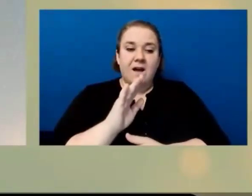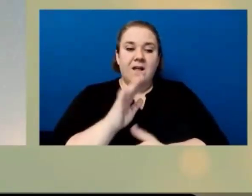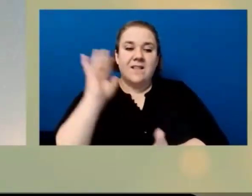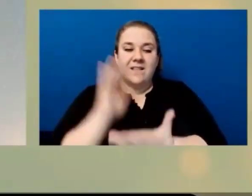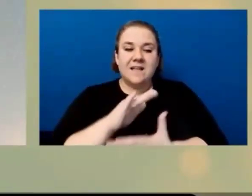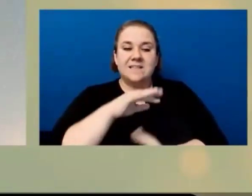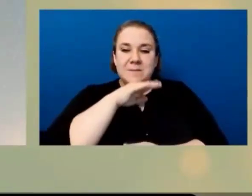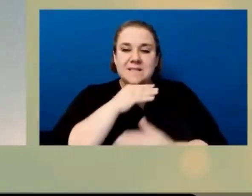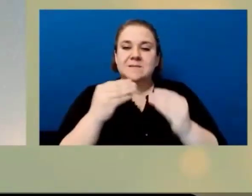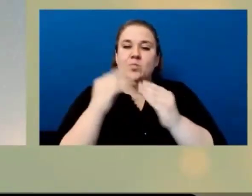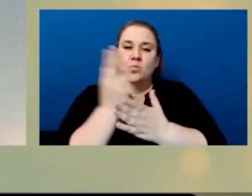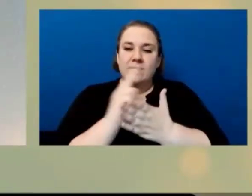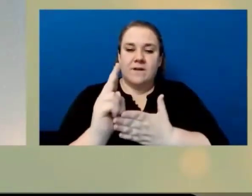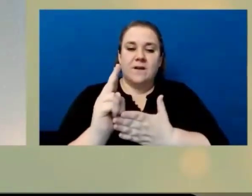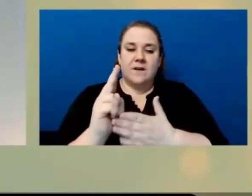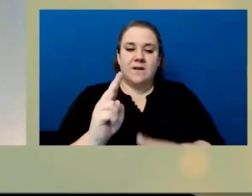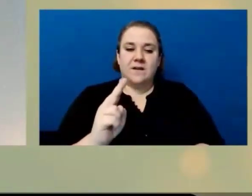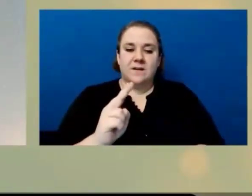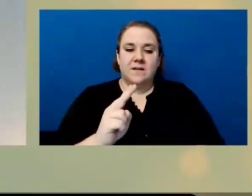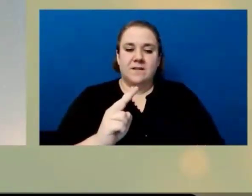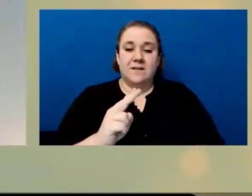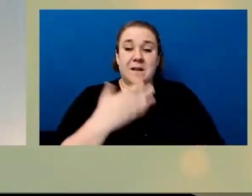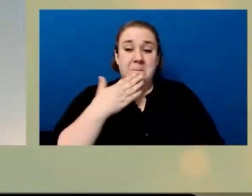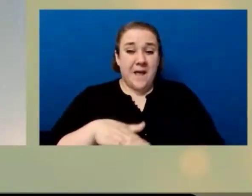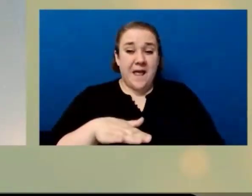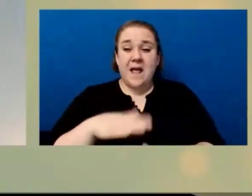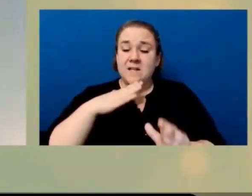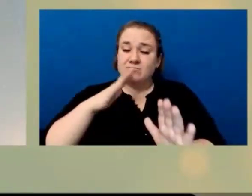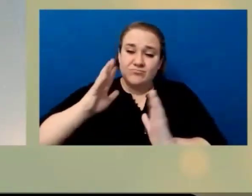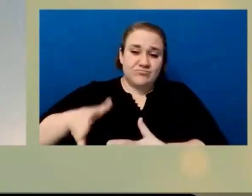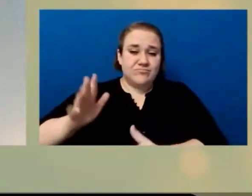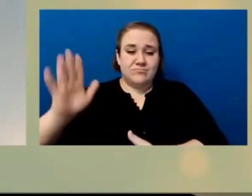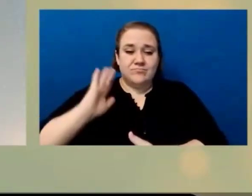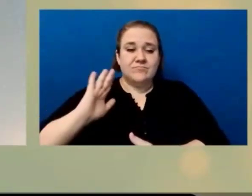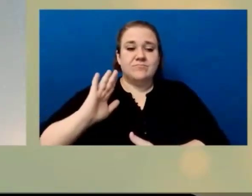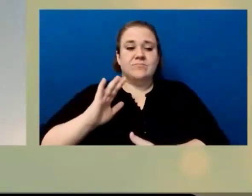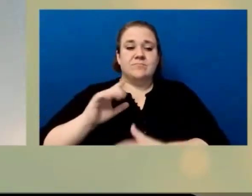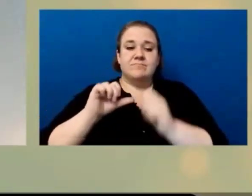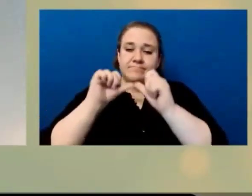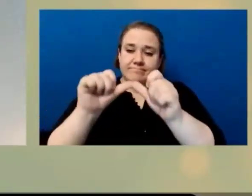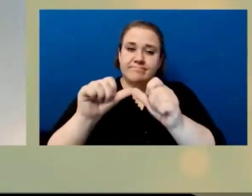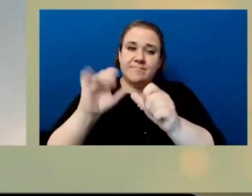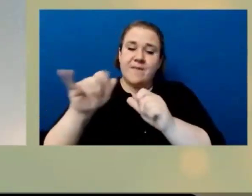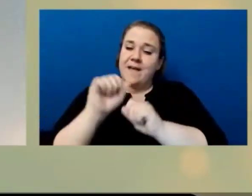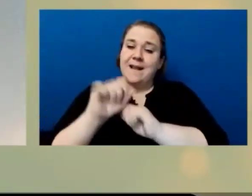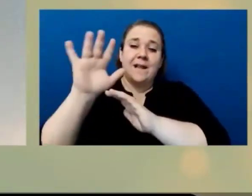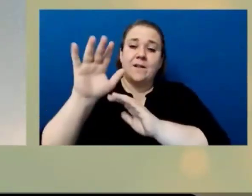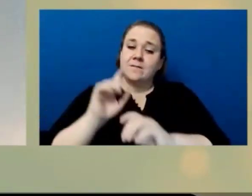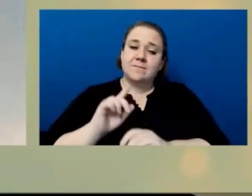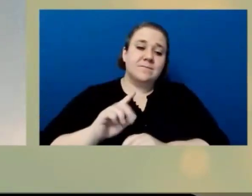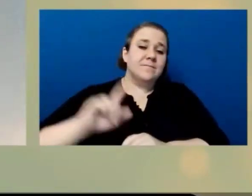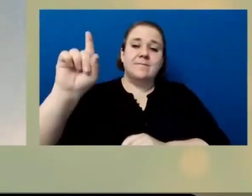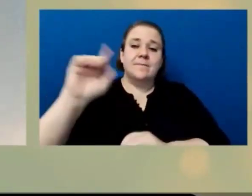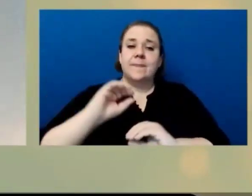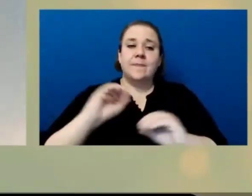But hills keep rolling on, high to low. And messing up is how we grow,